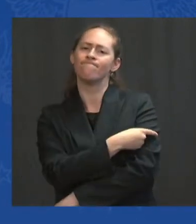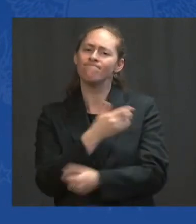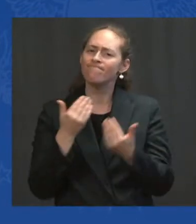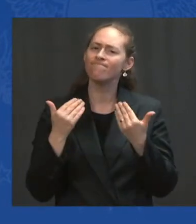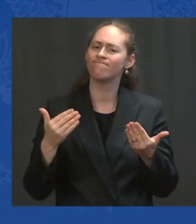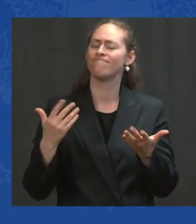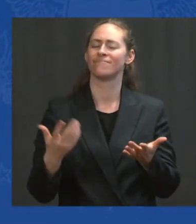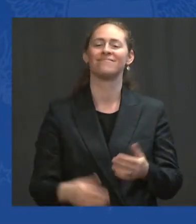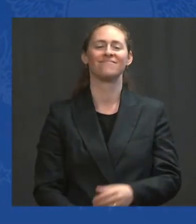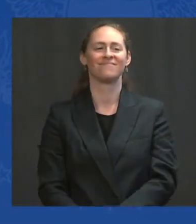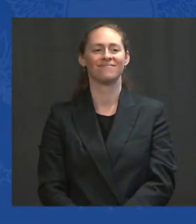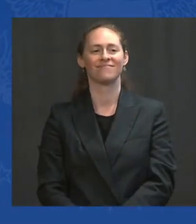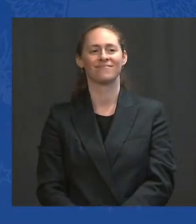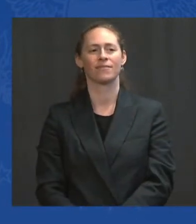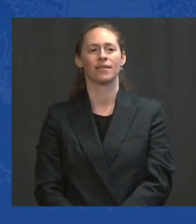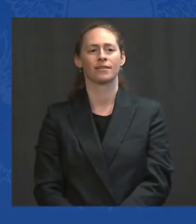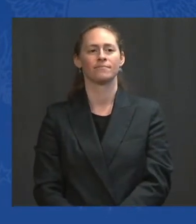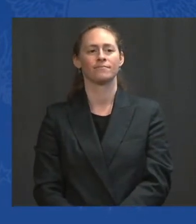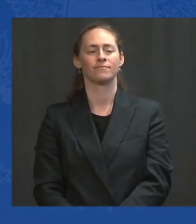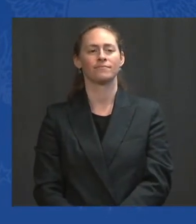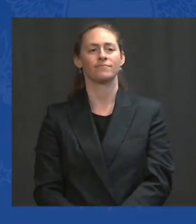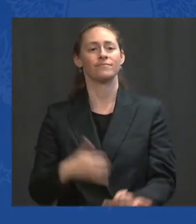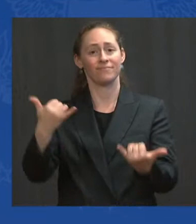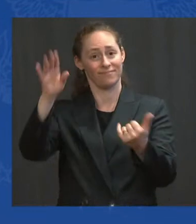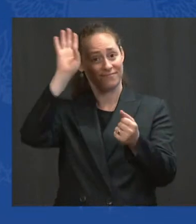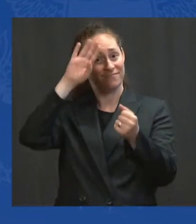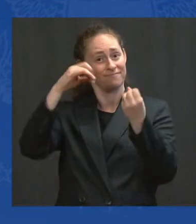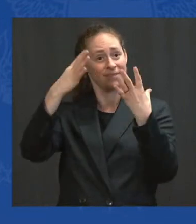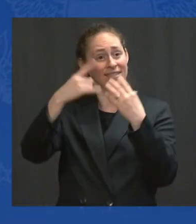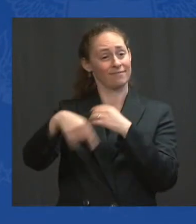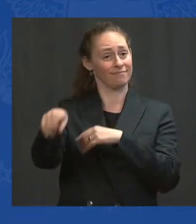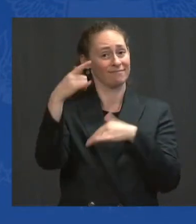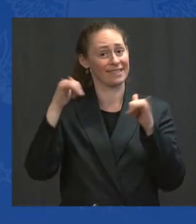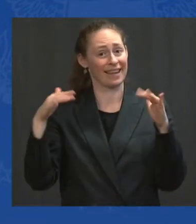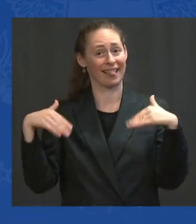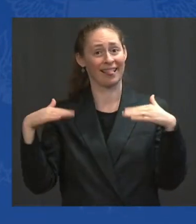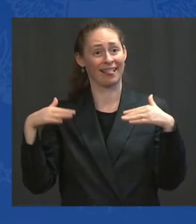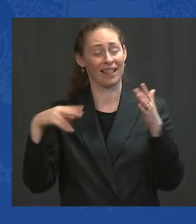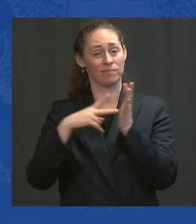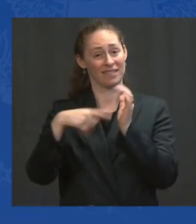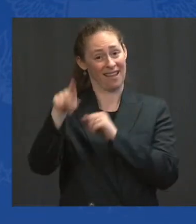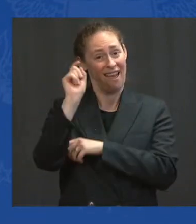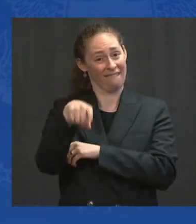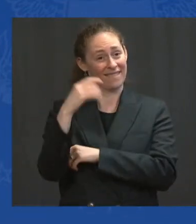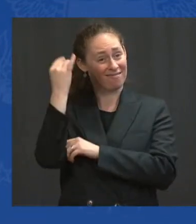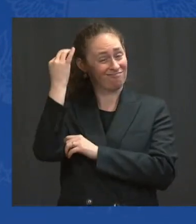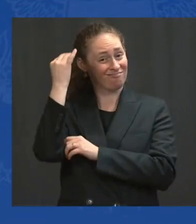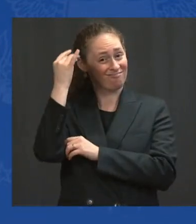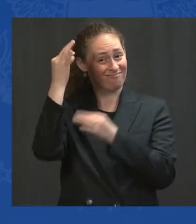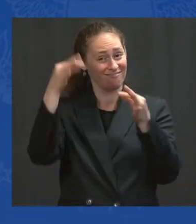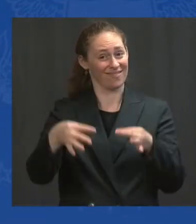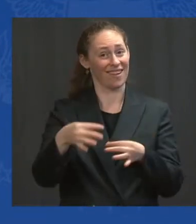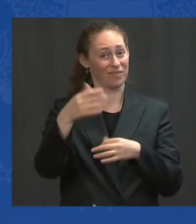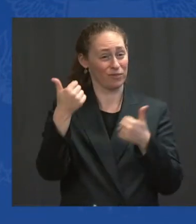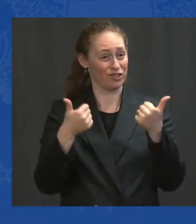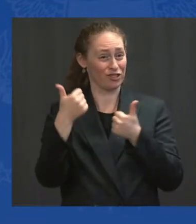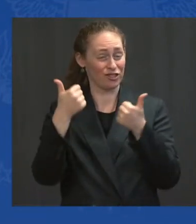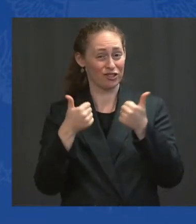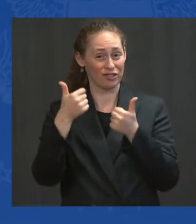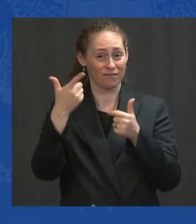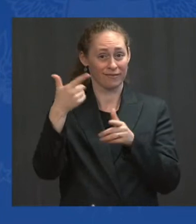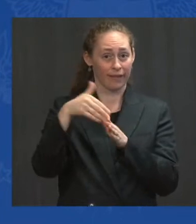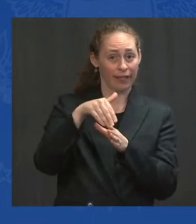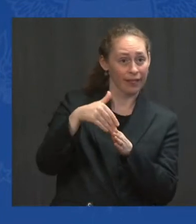Now we know that most people who are not yet vaccinated still have to make up their mind. As such, each person in this